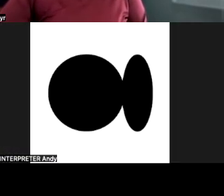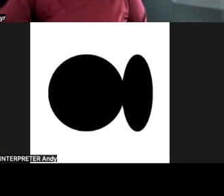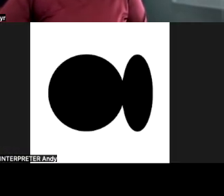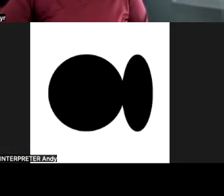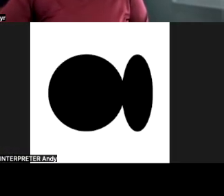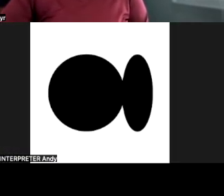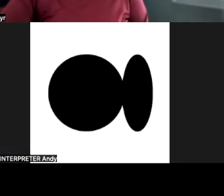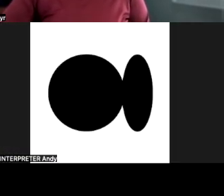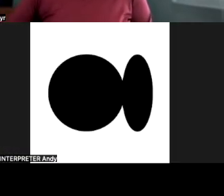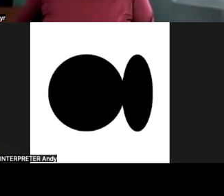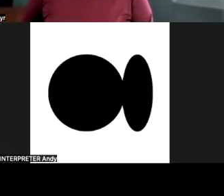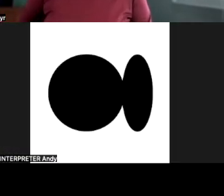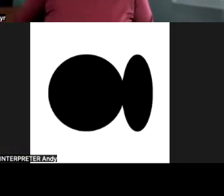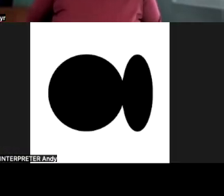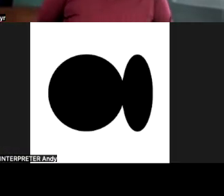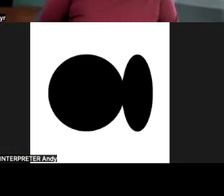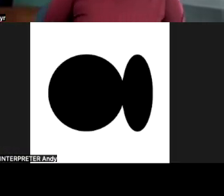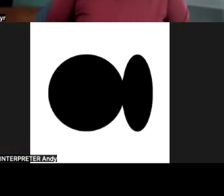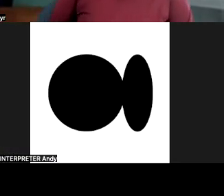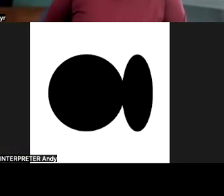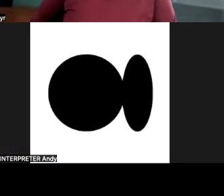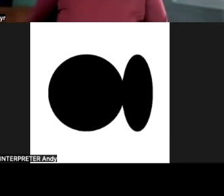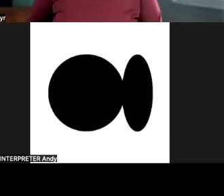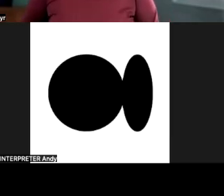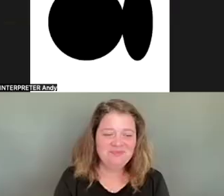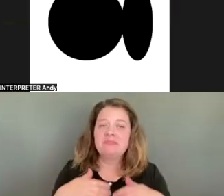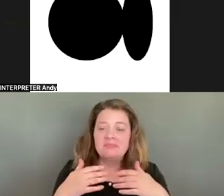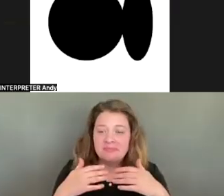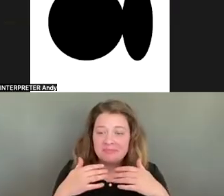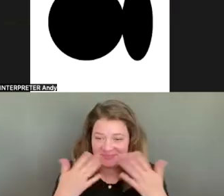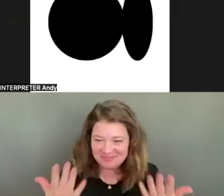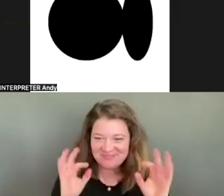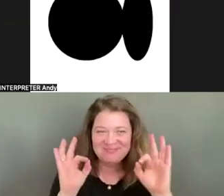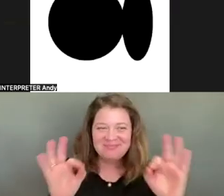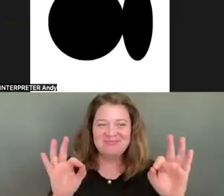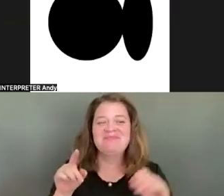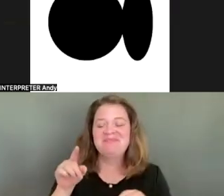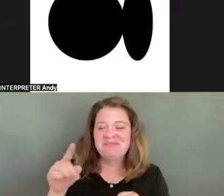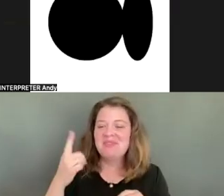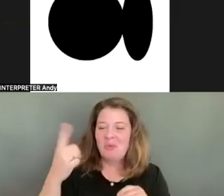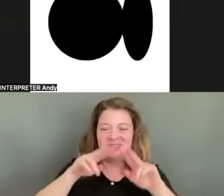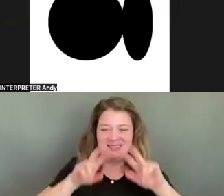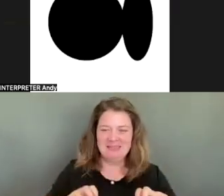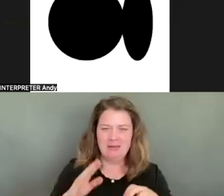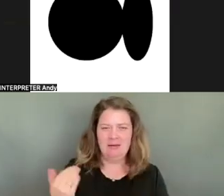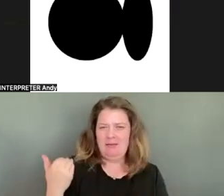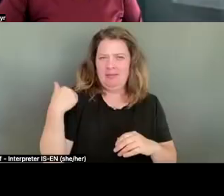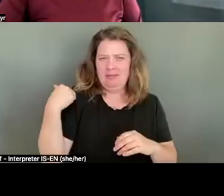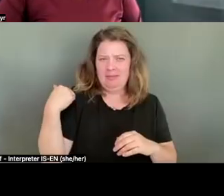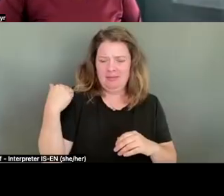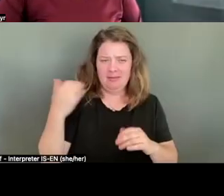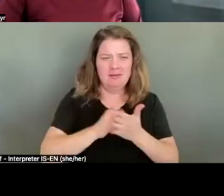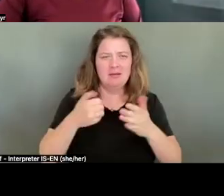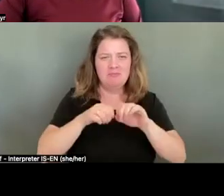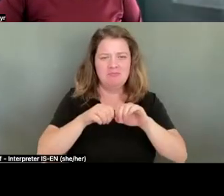very cool study, and the paper has actually just come out. So in PNAS, you can read it. But I will very briefly